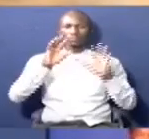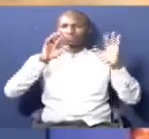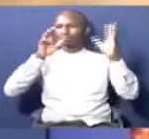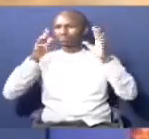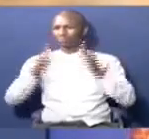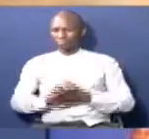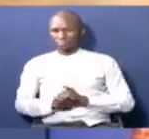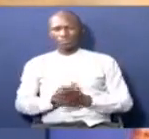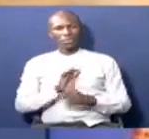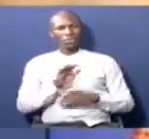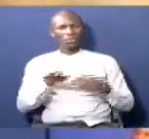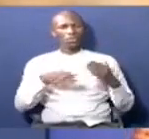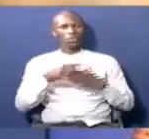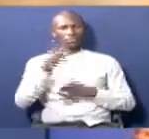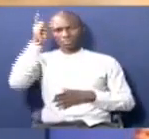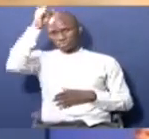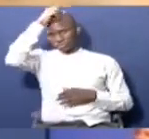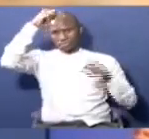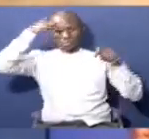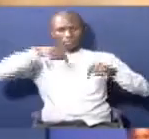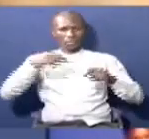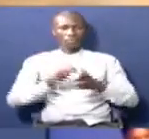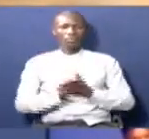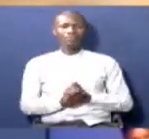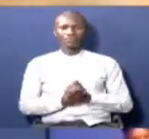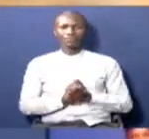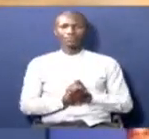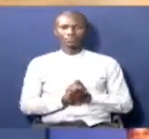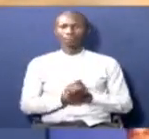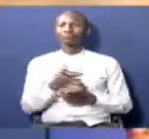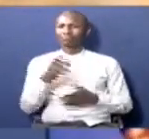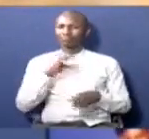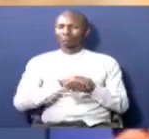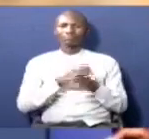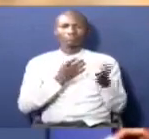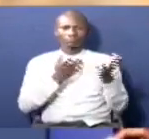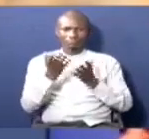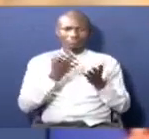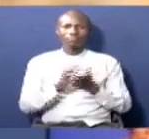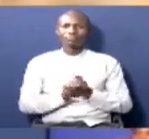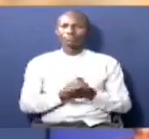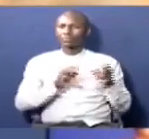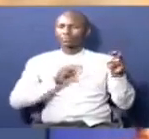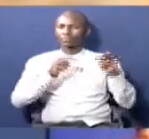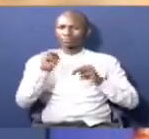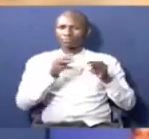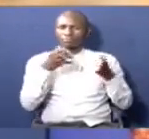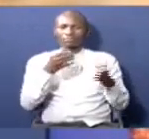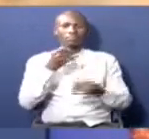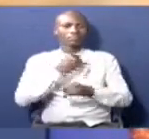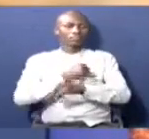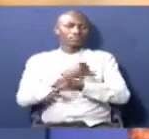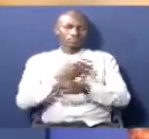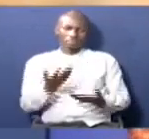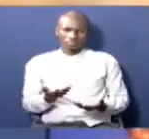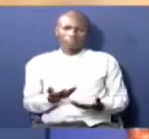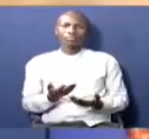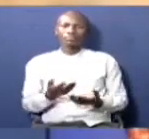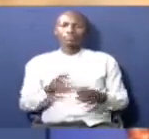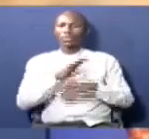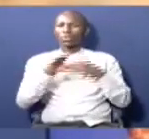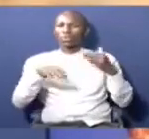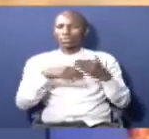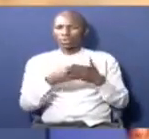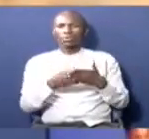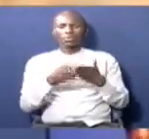congratulating all the graduates today, thanking the service, the management of this institution, and all